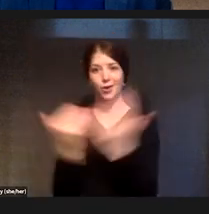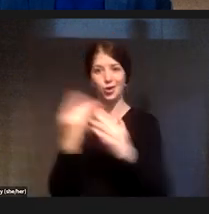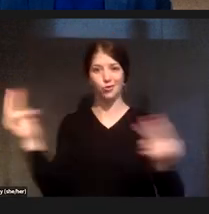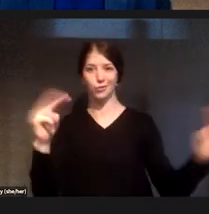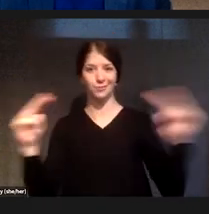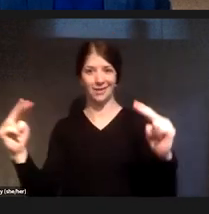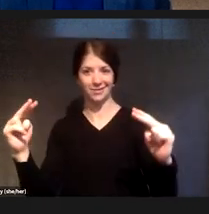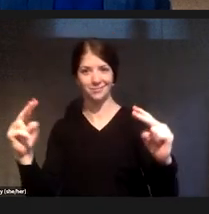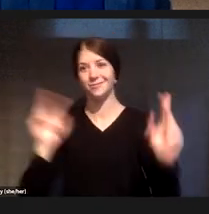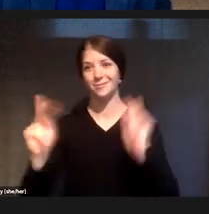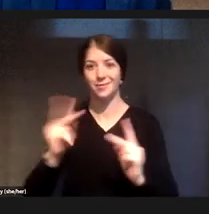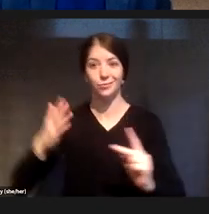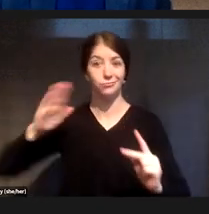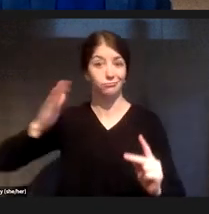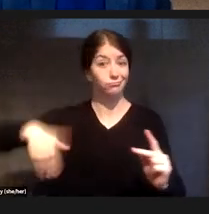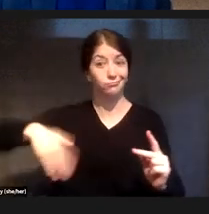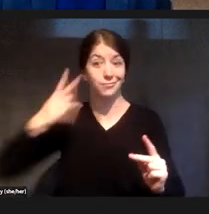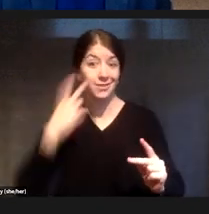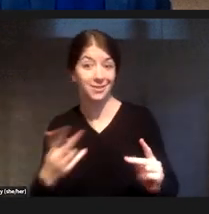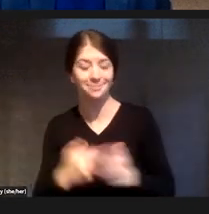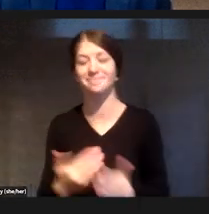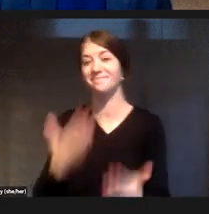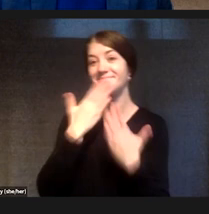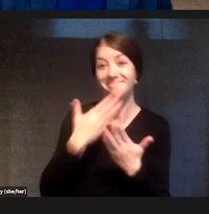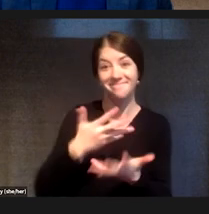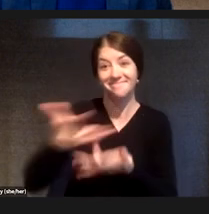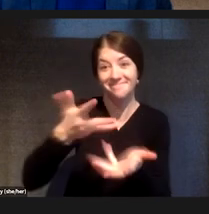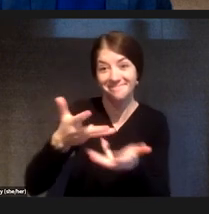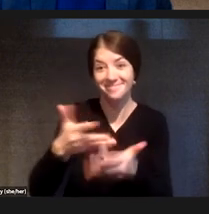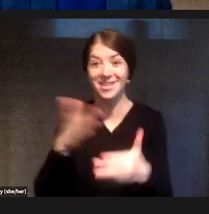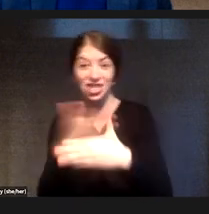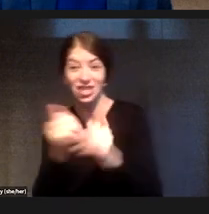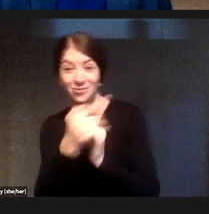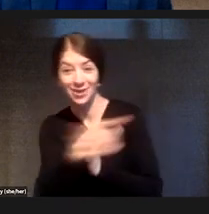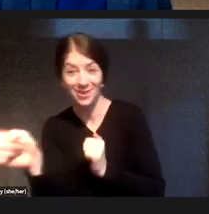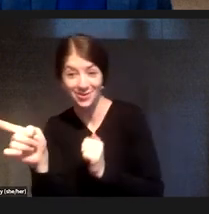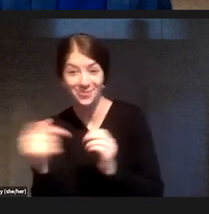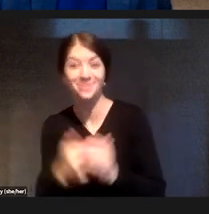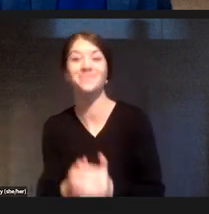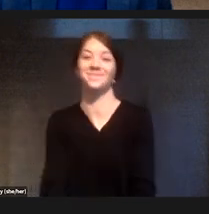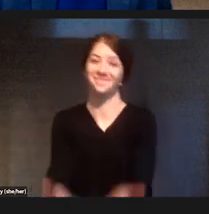So thank you for this opportunity to engage and share with you. And go blue.